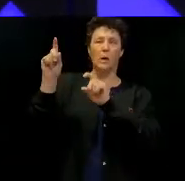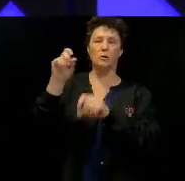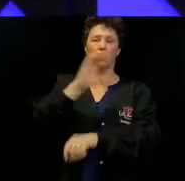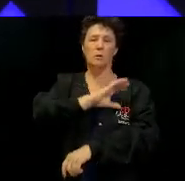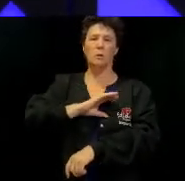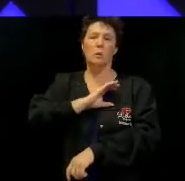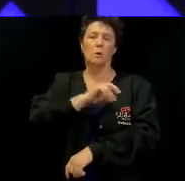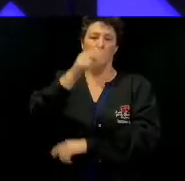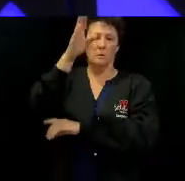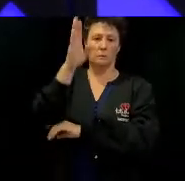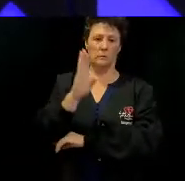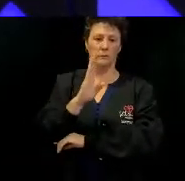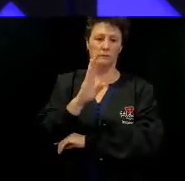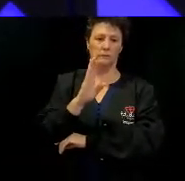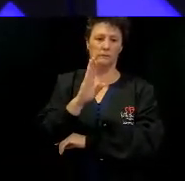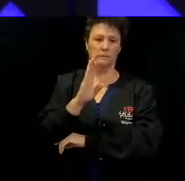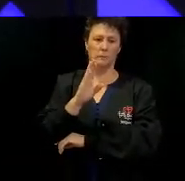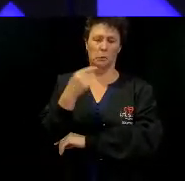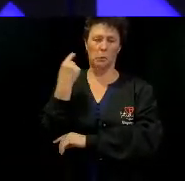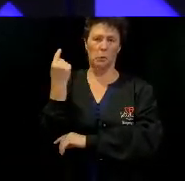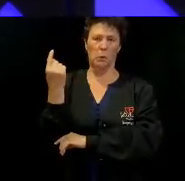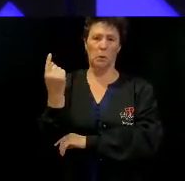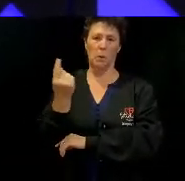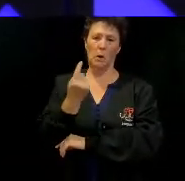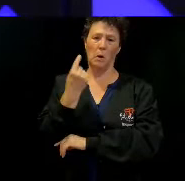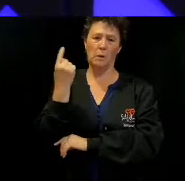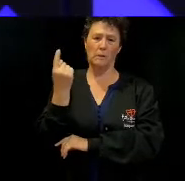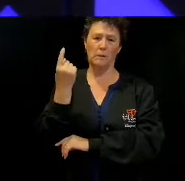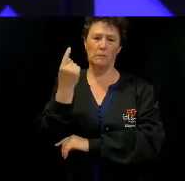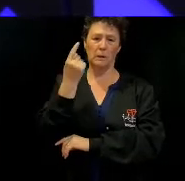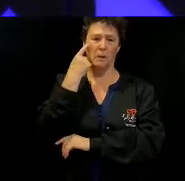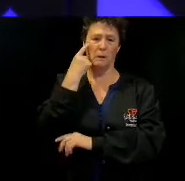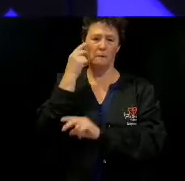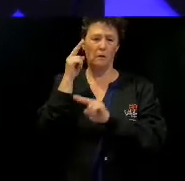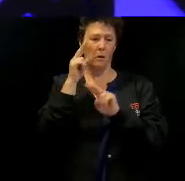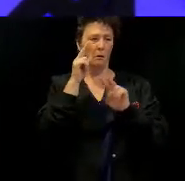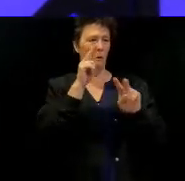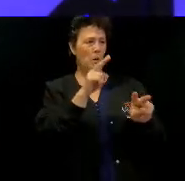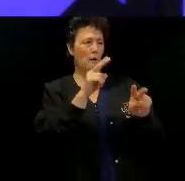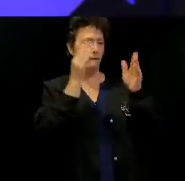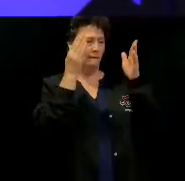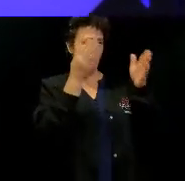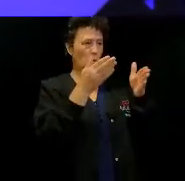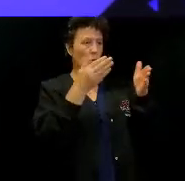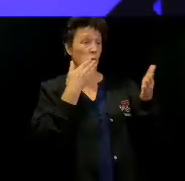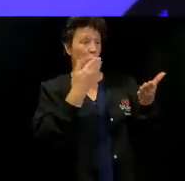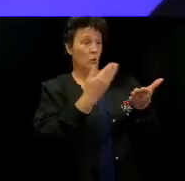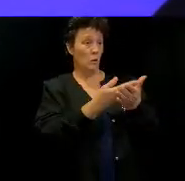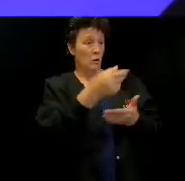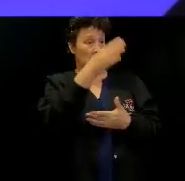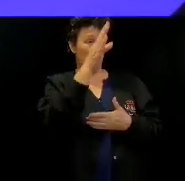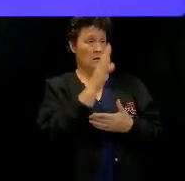starts to come, it always gets us to get our eyes off of the goodness of God and question his character.